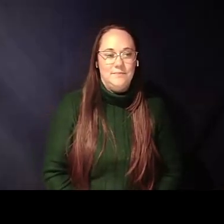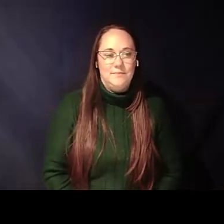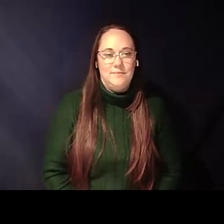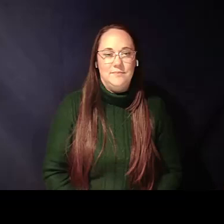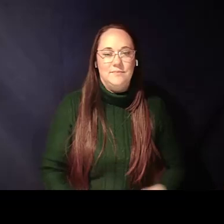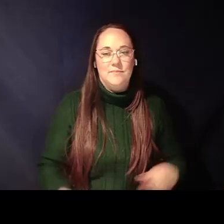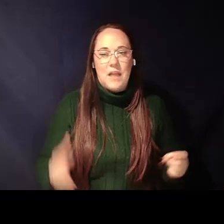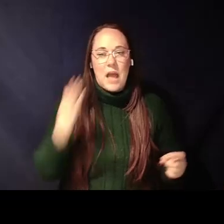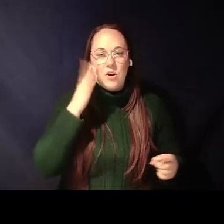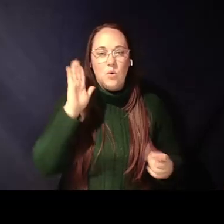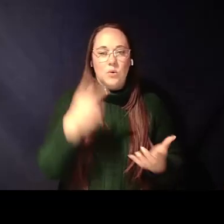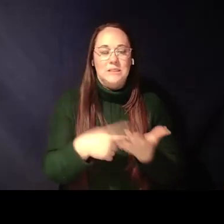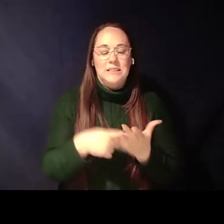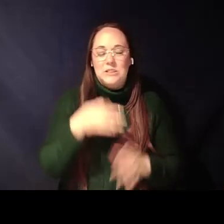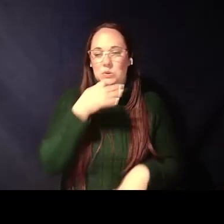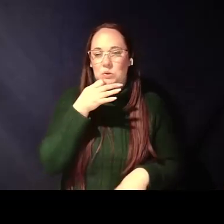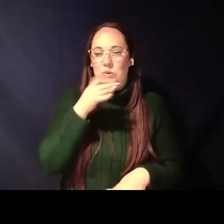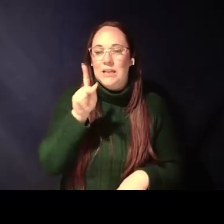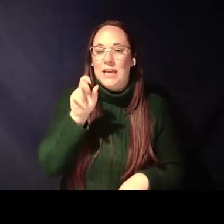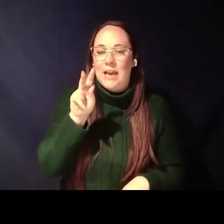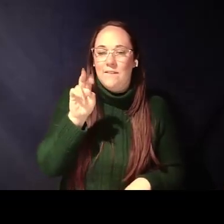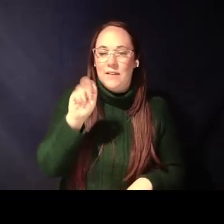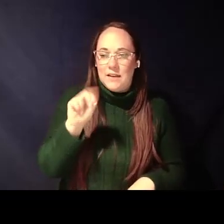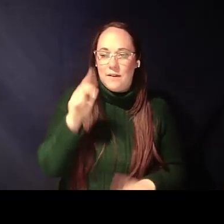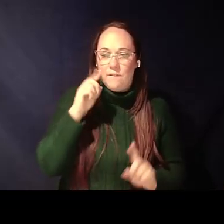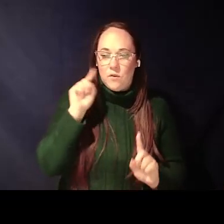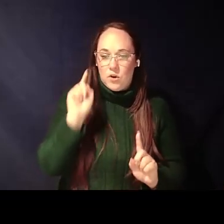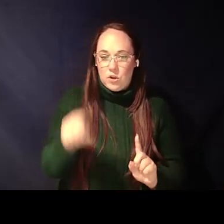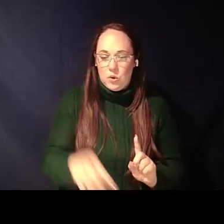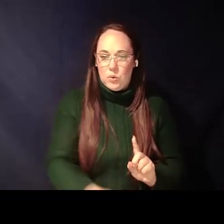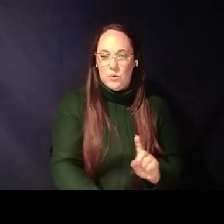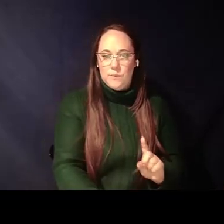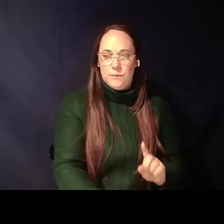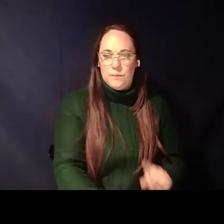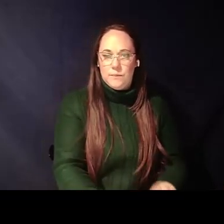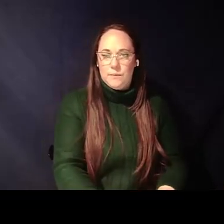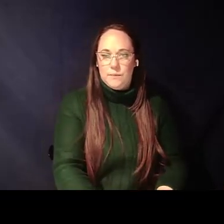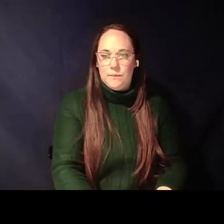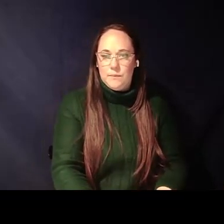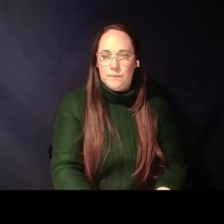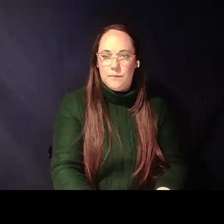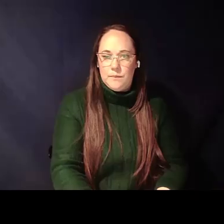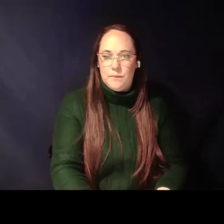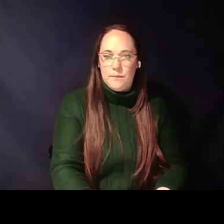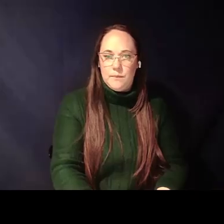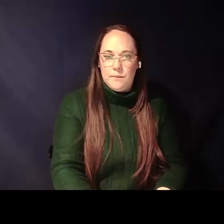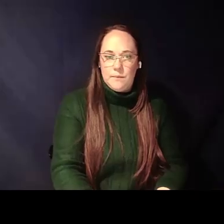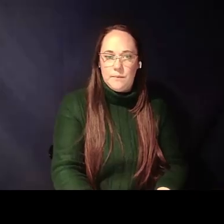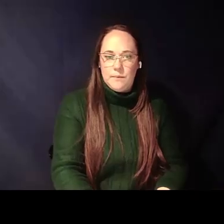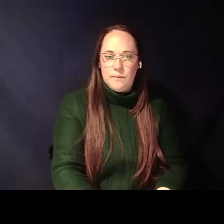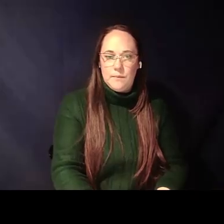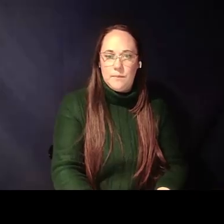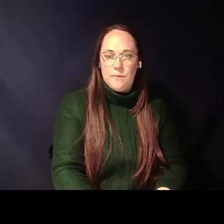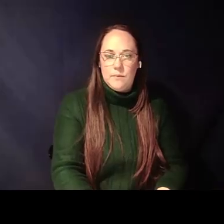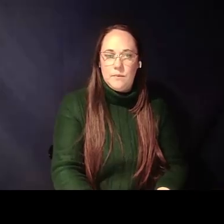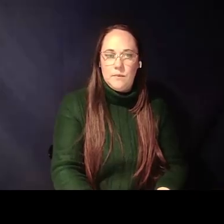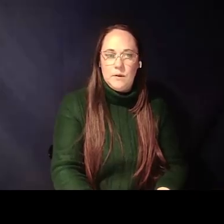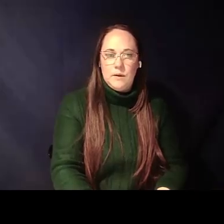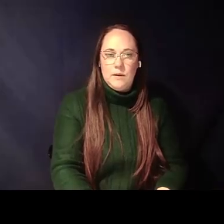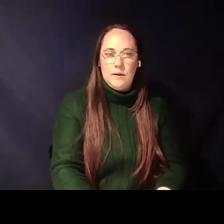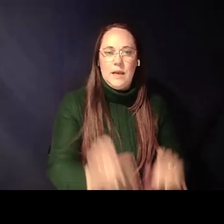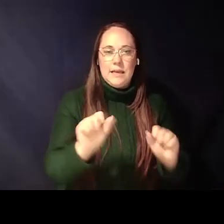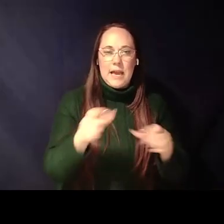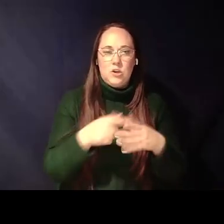that in just a minute. Kevin, for you, are you able to segment primary cost growth within physician and